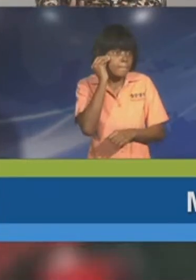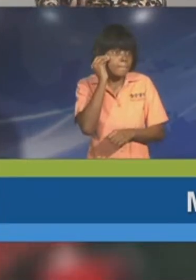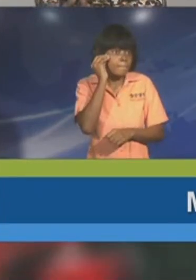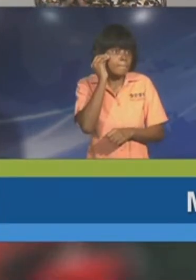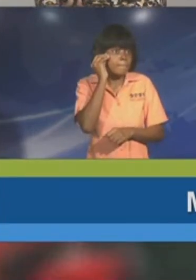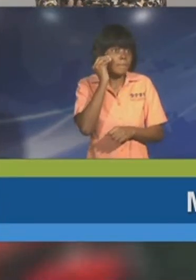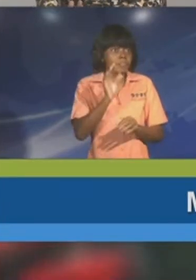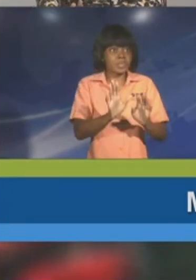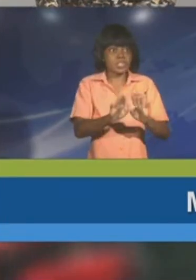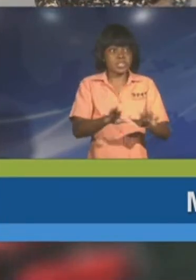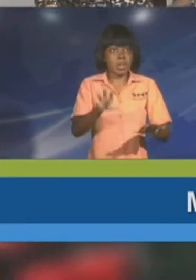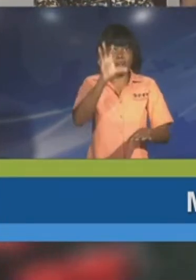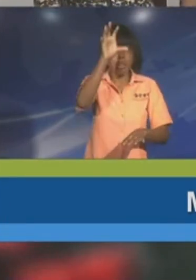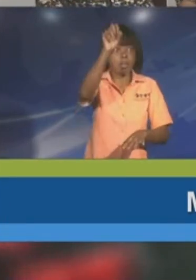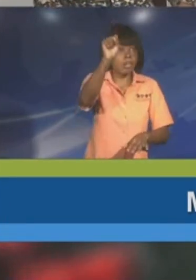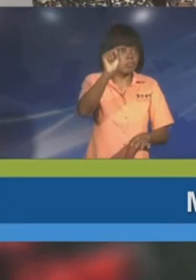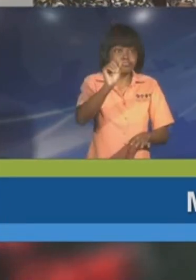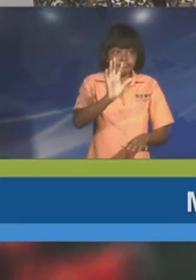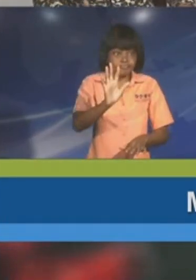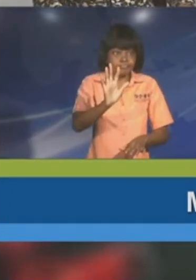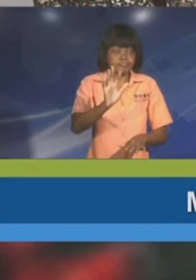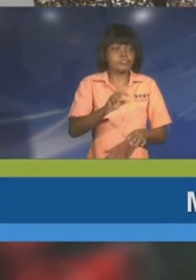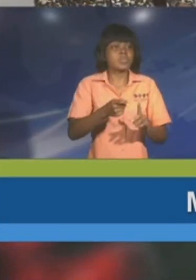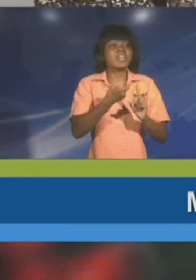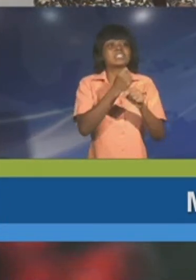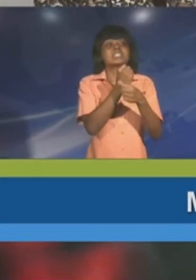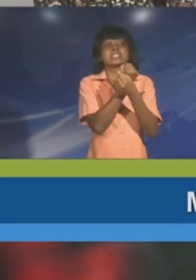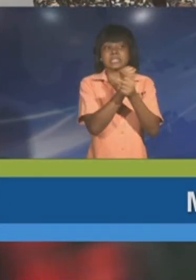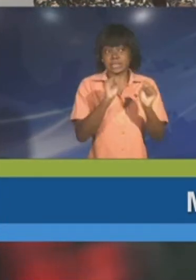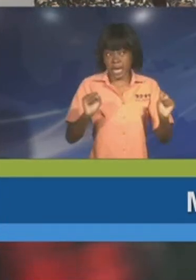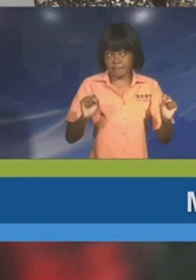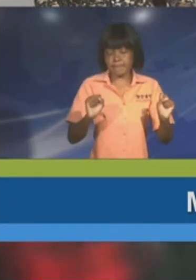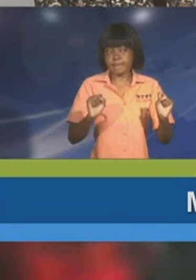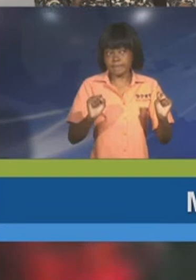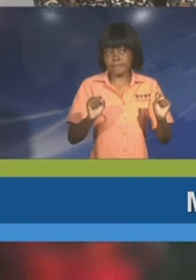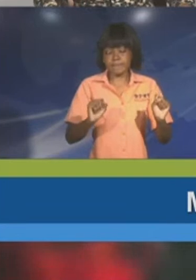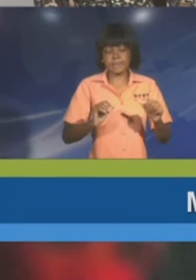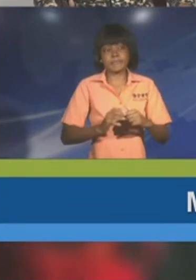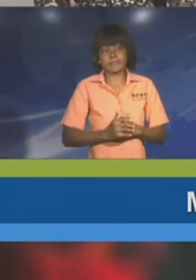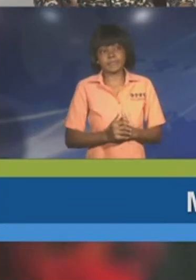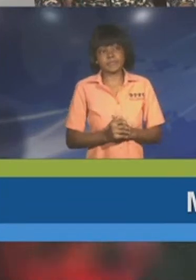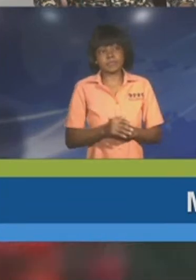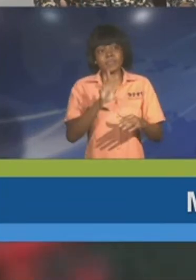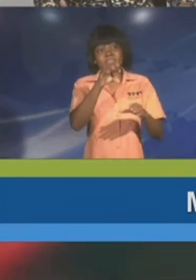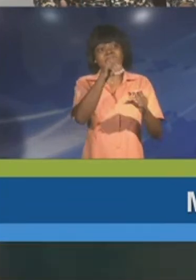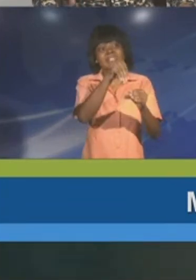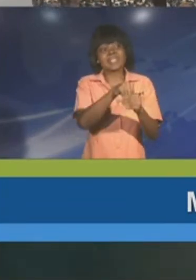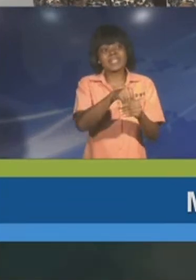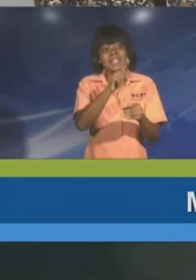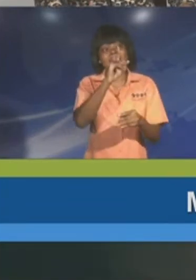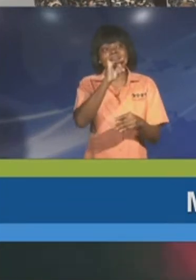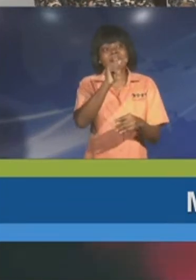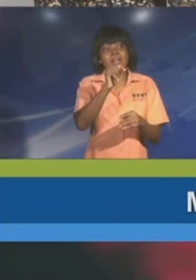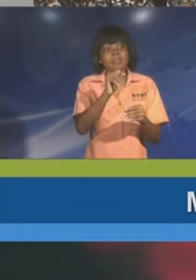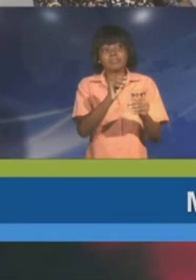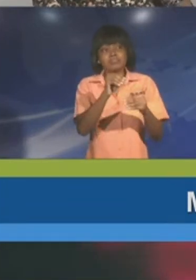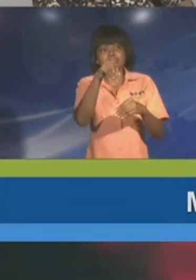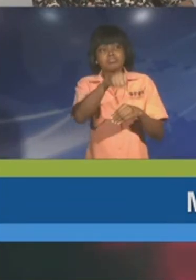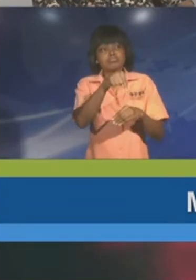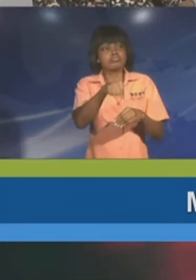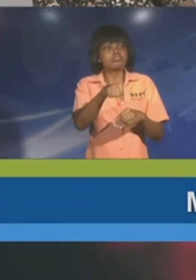but make sure you're prepared. So have your kit having paracetamol, ibuprofen is really important for the sore